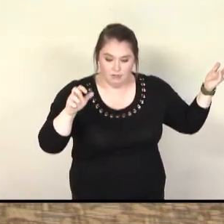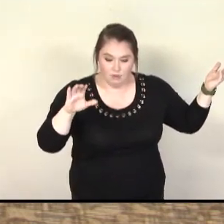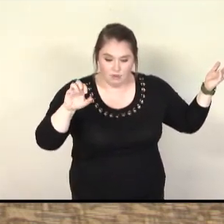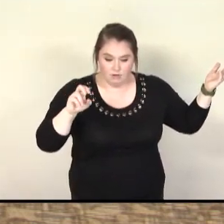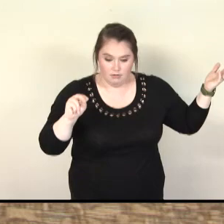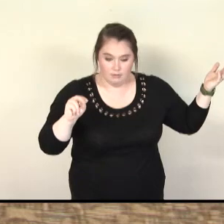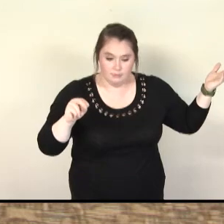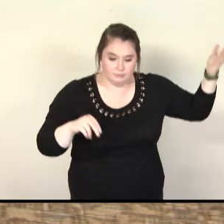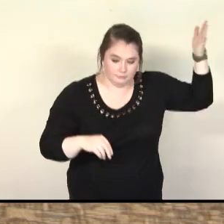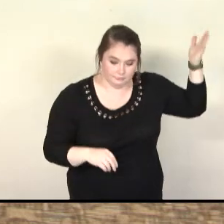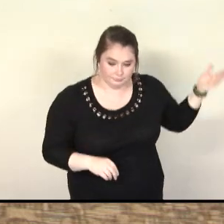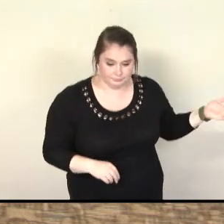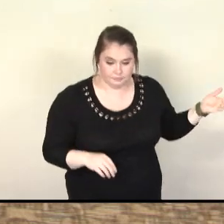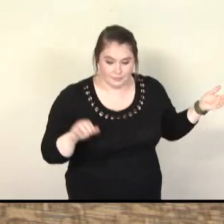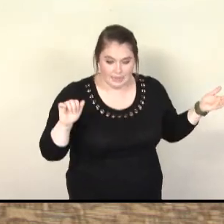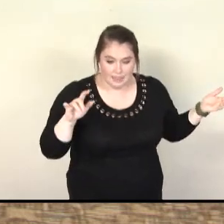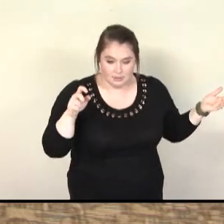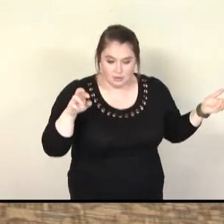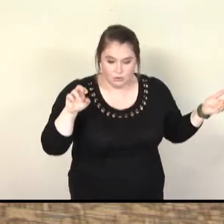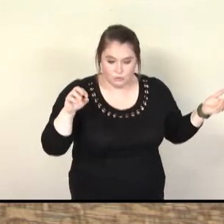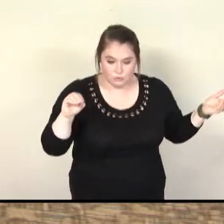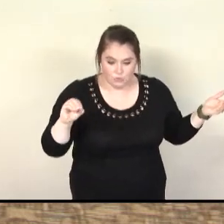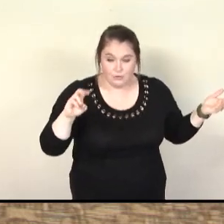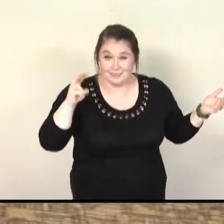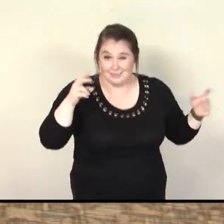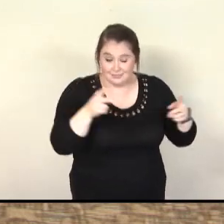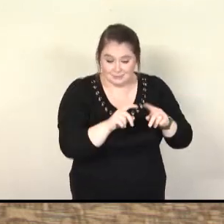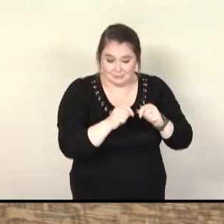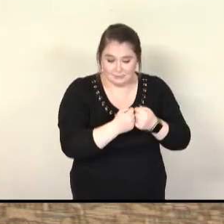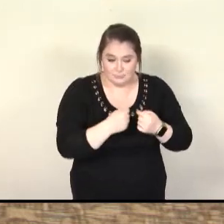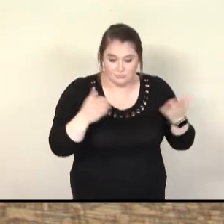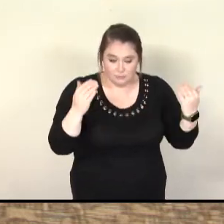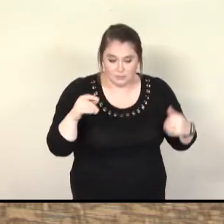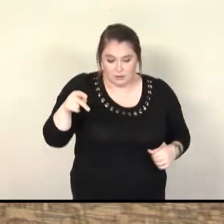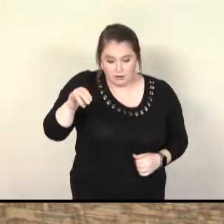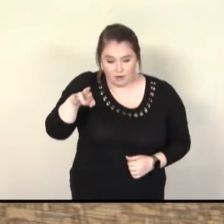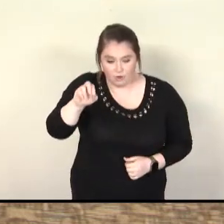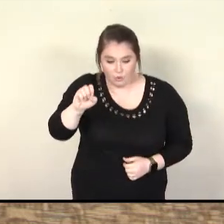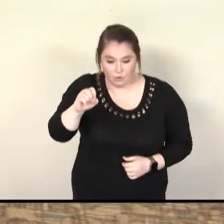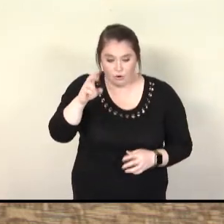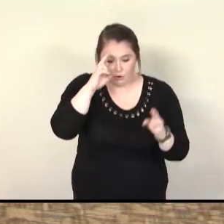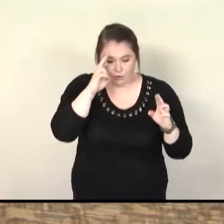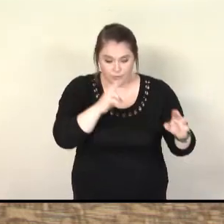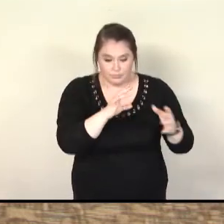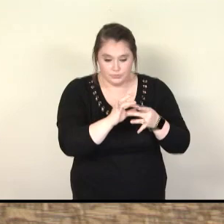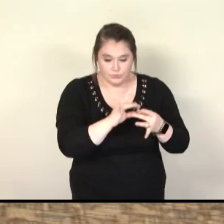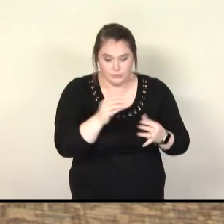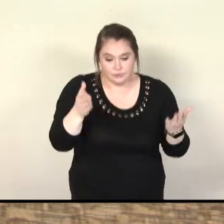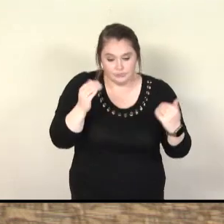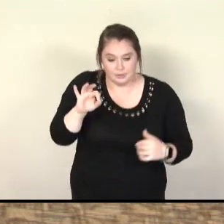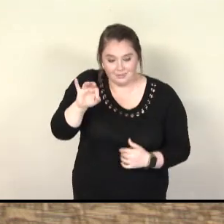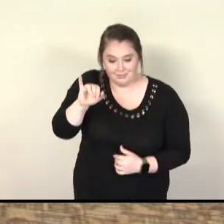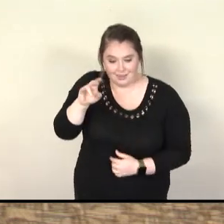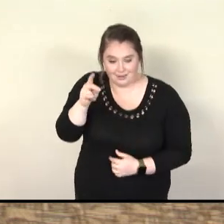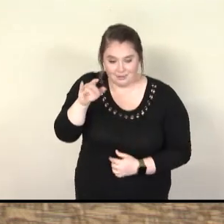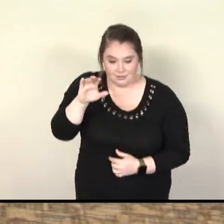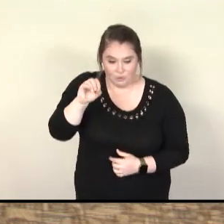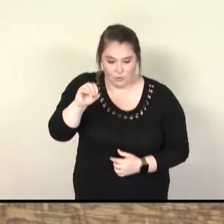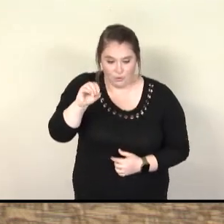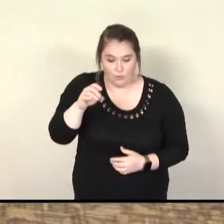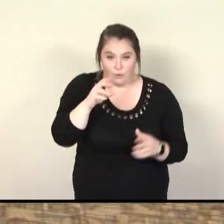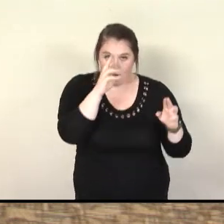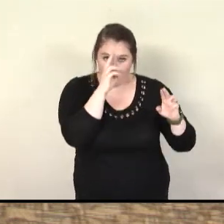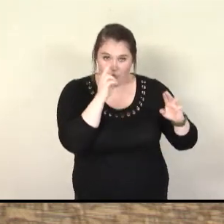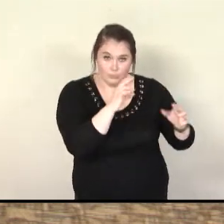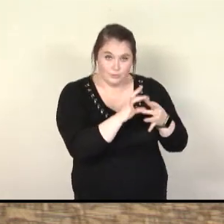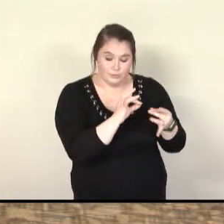Alejandro Betancourt, second team, Pierre Diata, honorable mention, and Fidencio Perez,